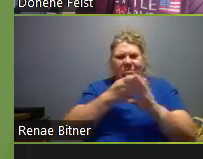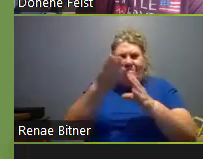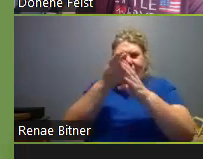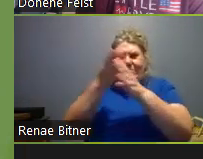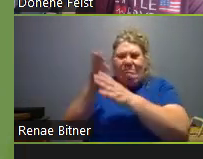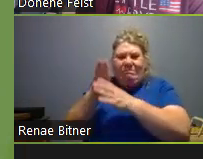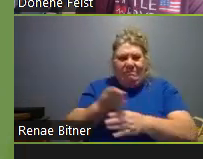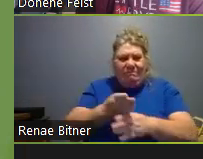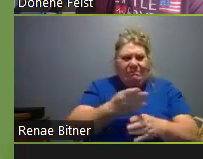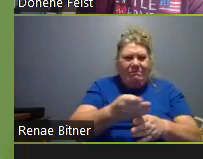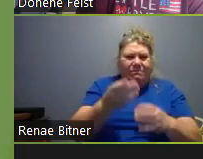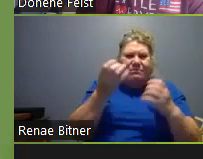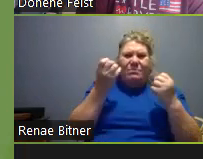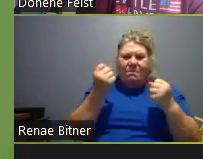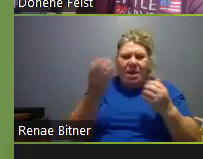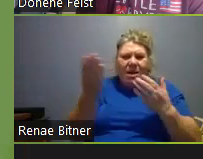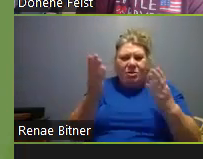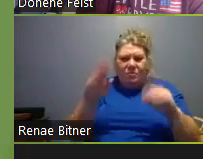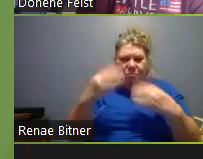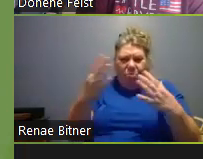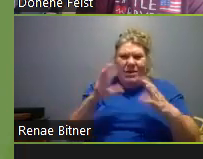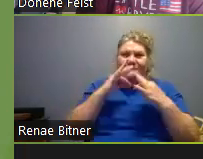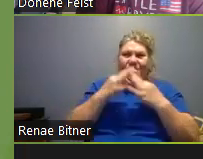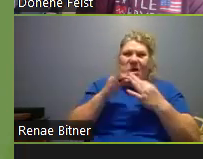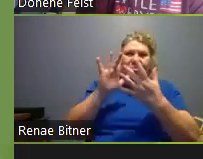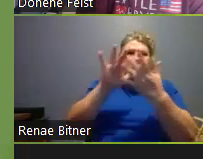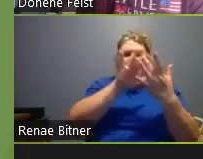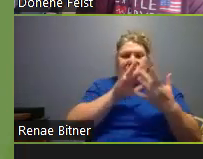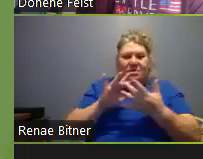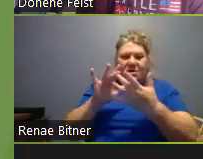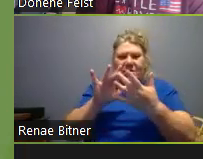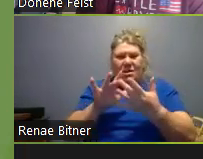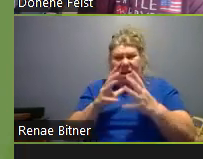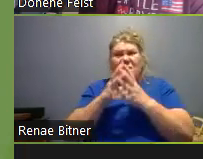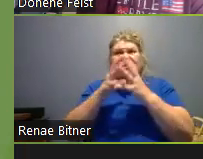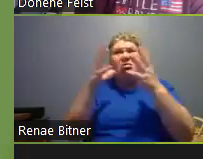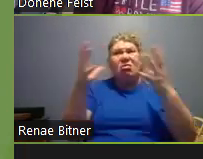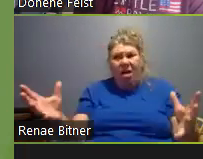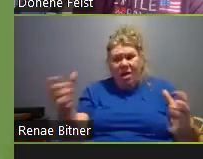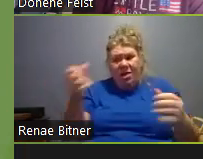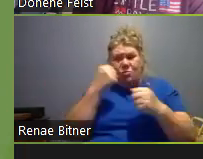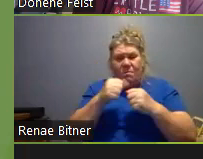providers that sometimes families end up interacting with. And, you know, it's a lot to keep straight